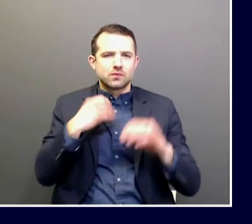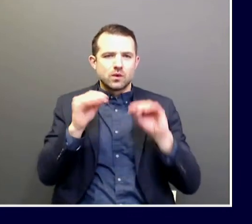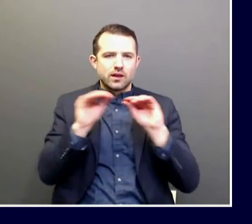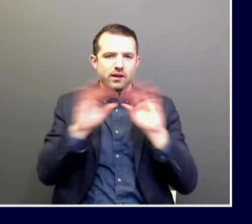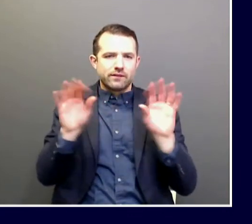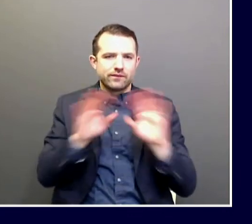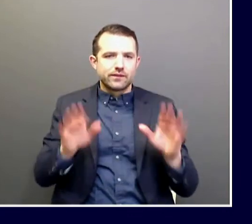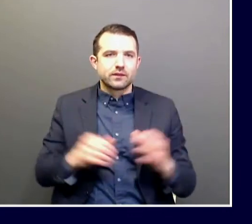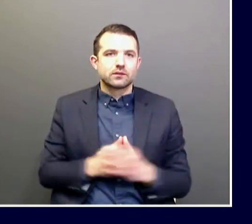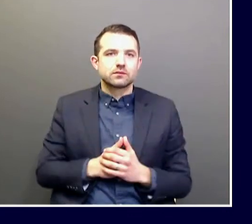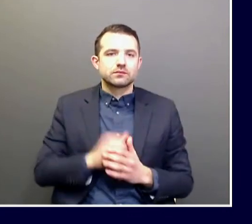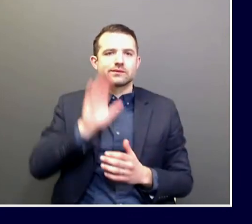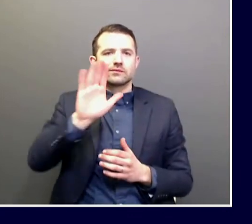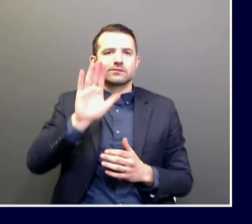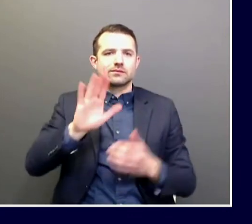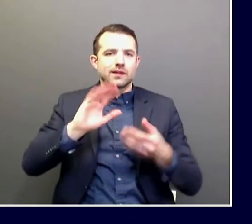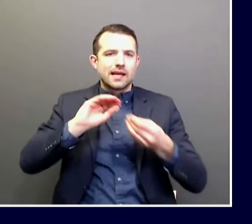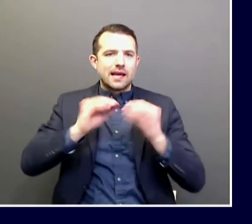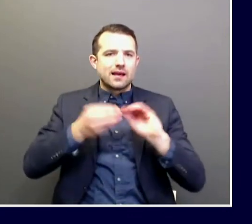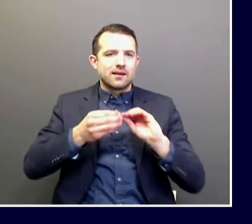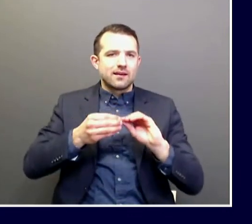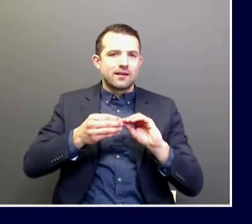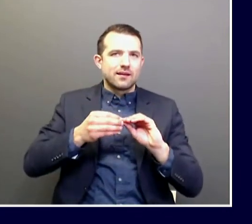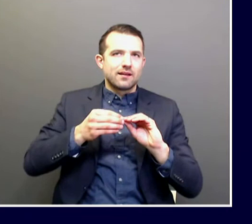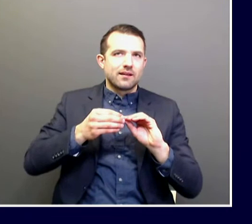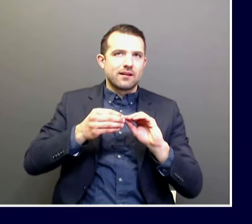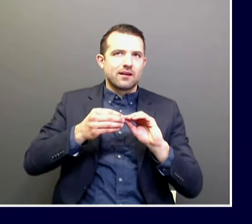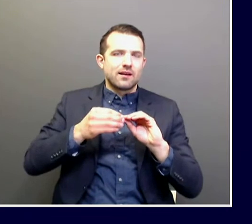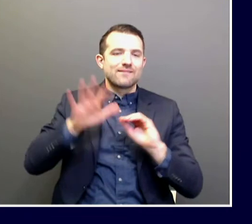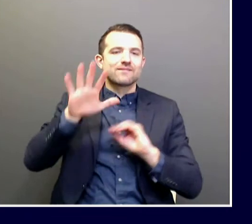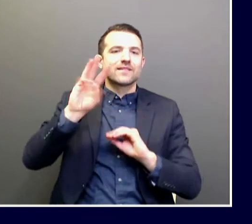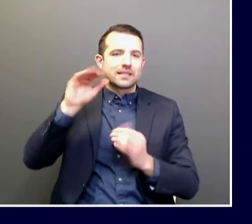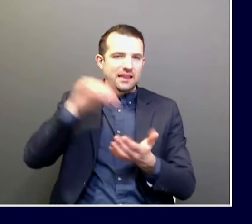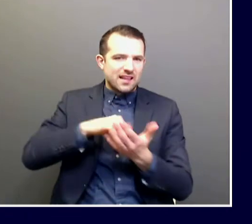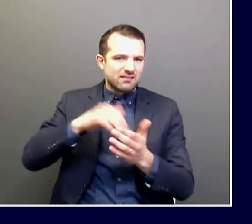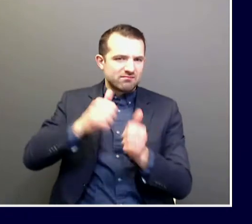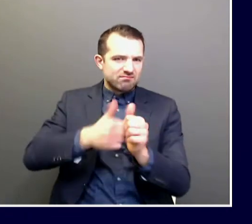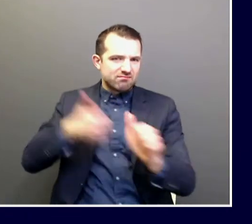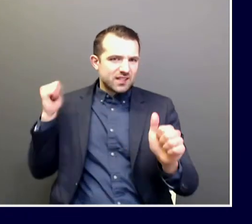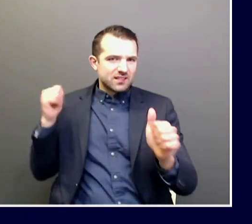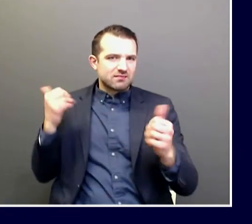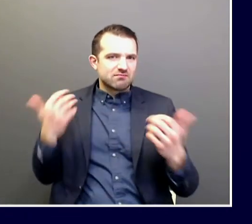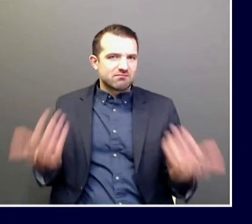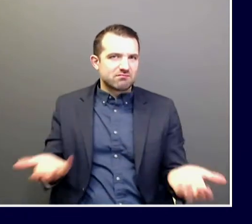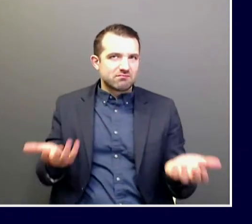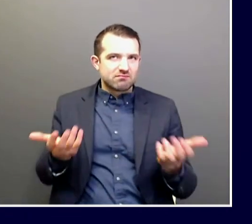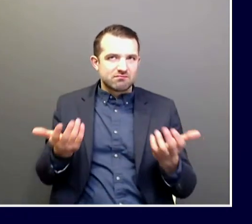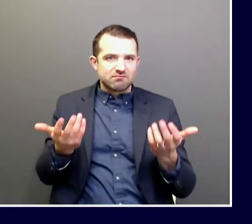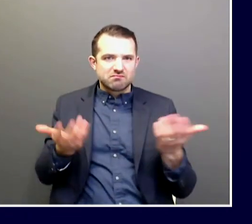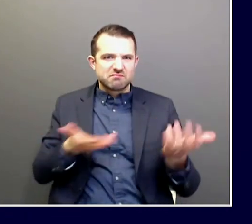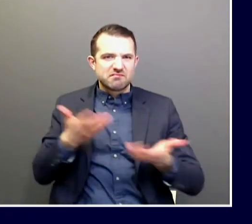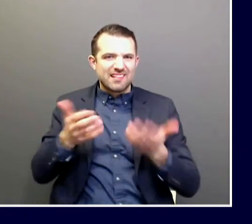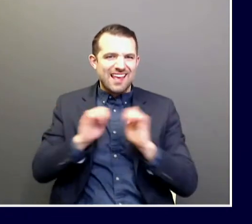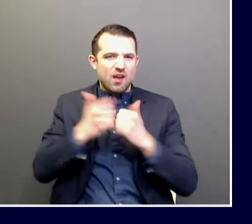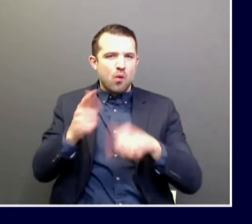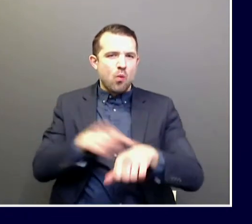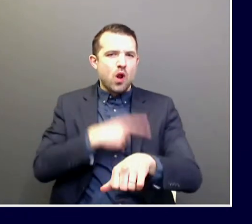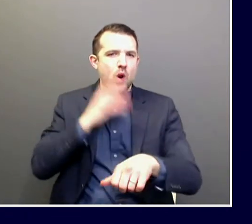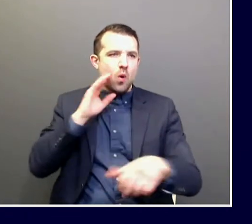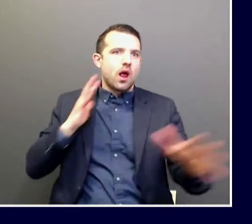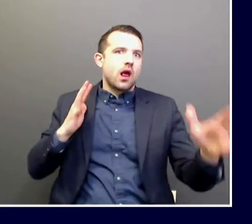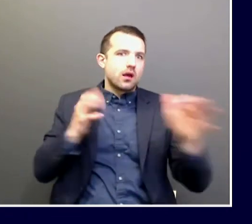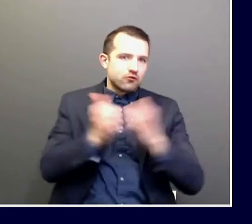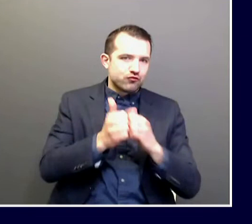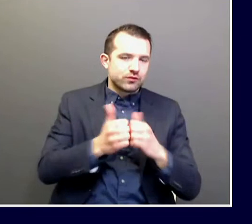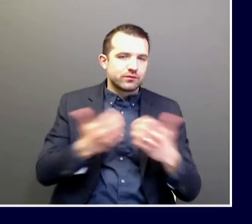and how long, so 56,000 cases with the backlog, how long could a case